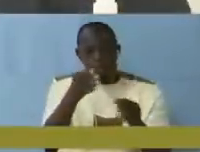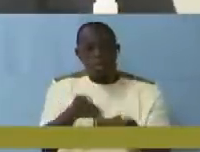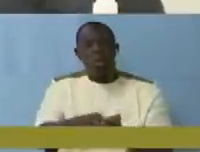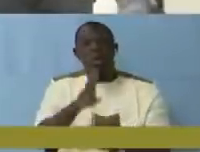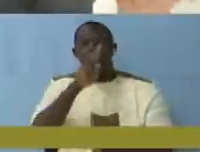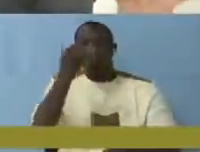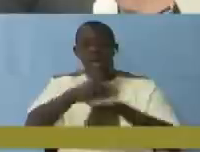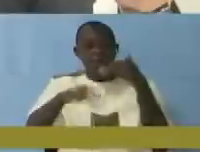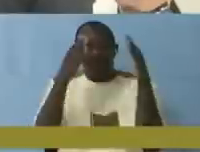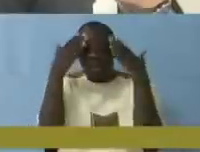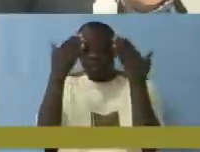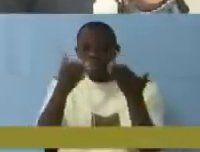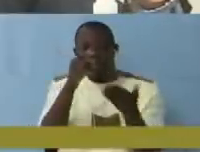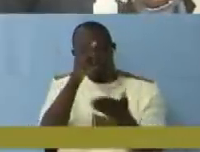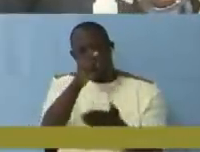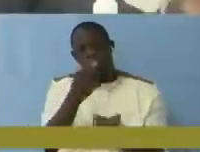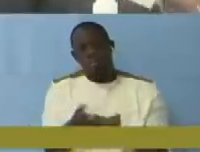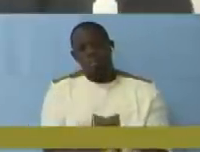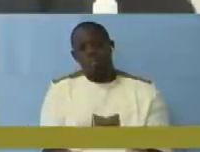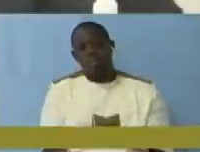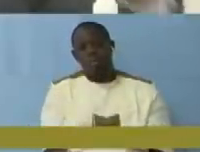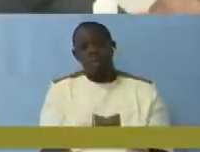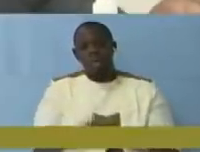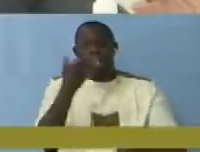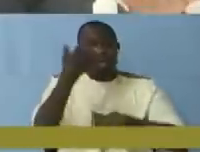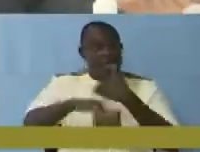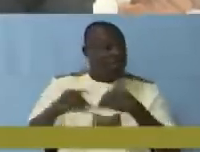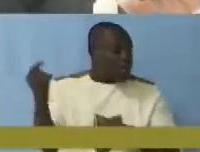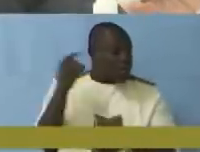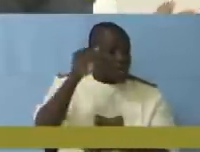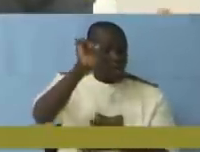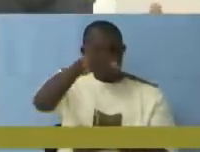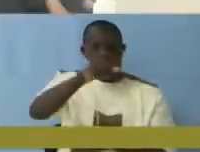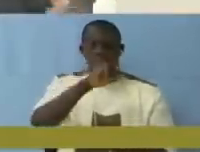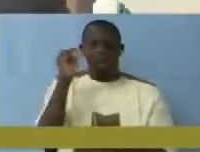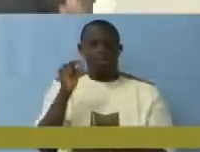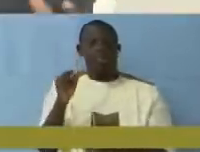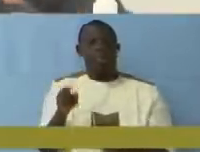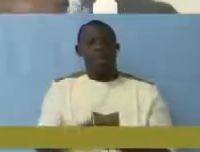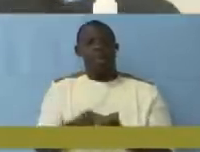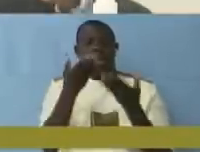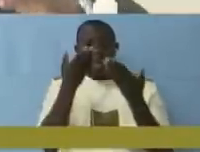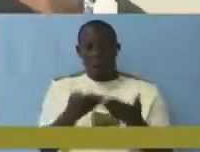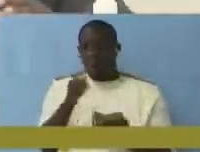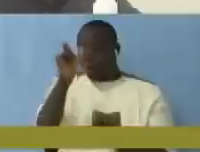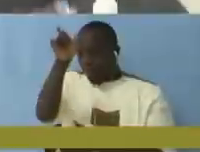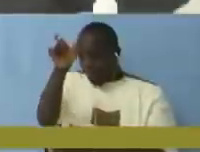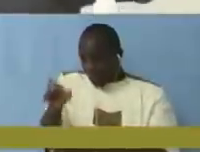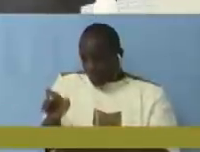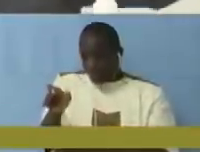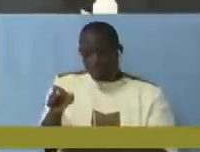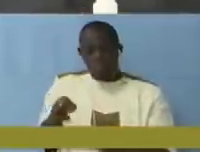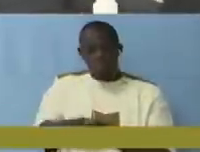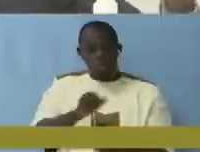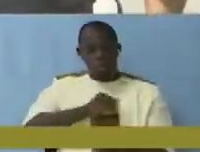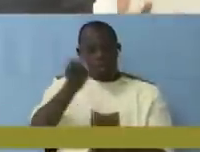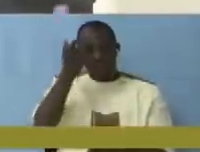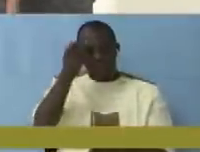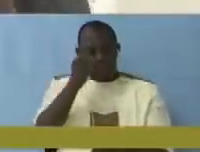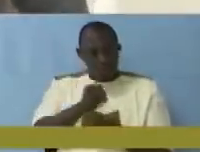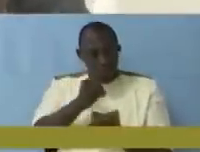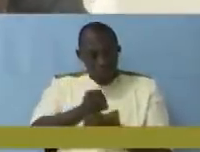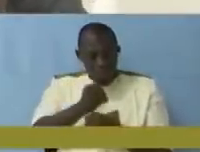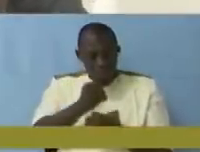who never knows you, never had your name, for that person to just suddenly fabricate a